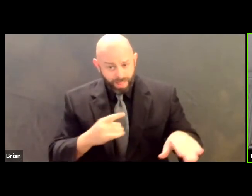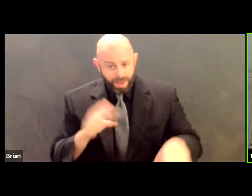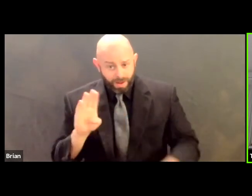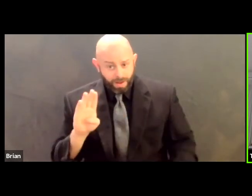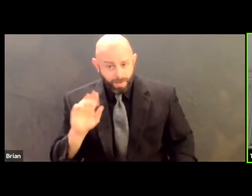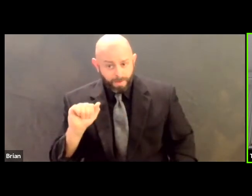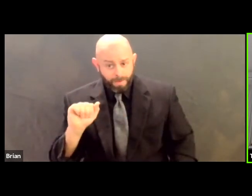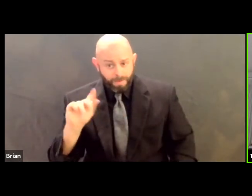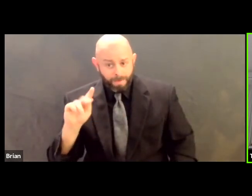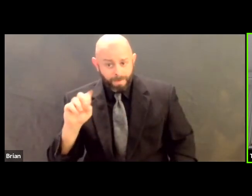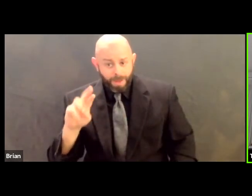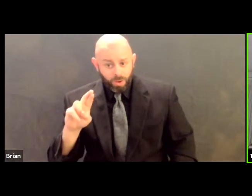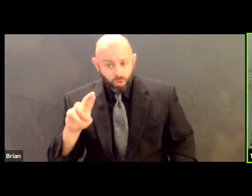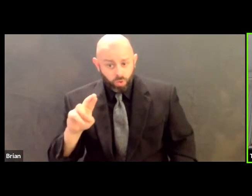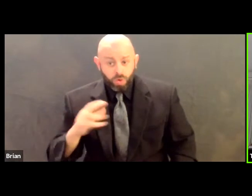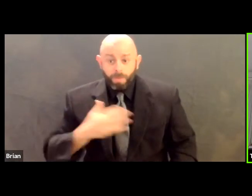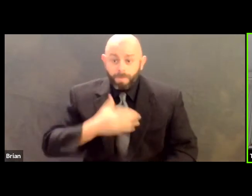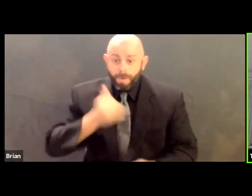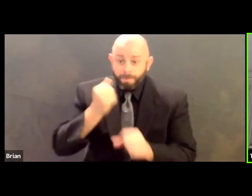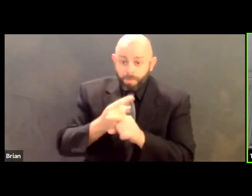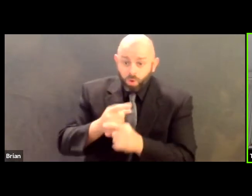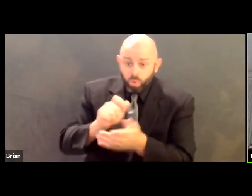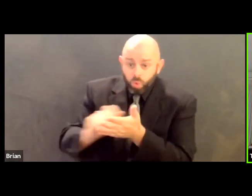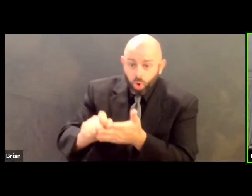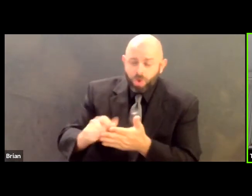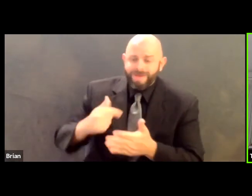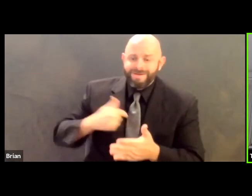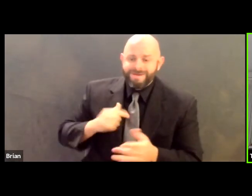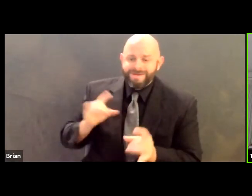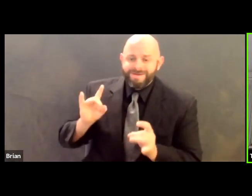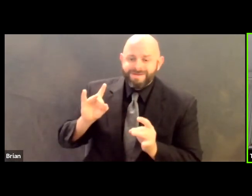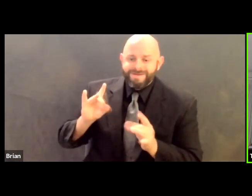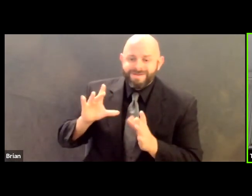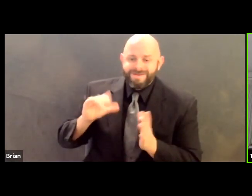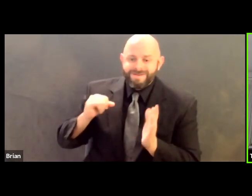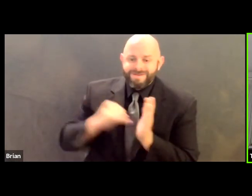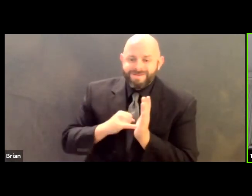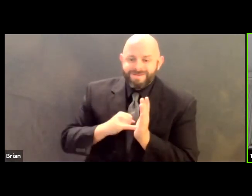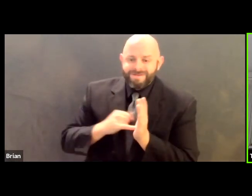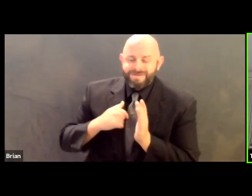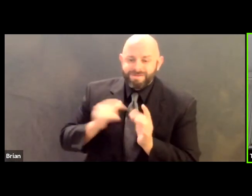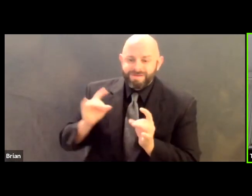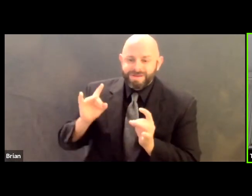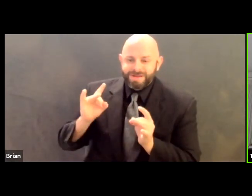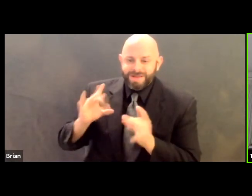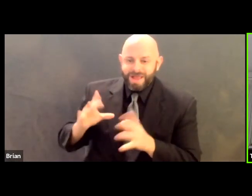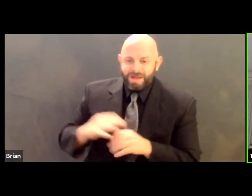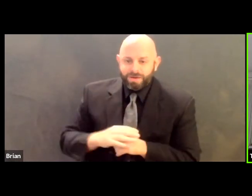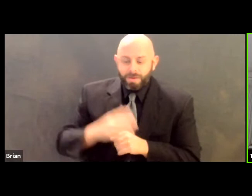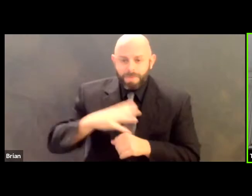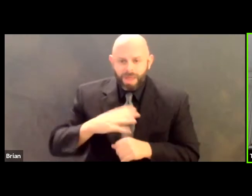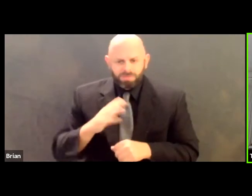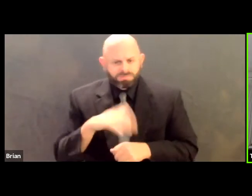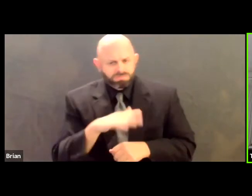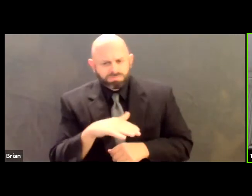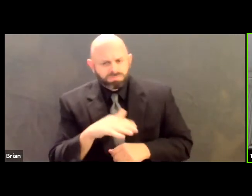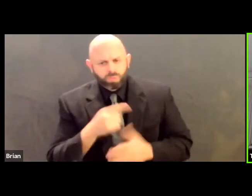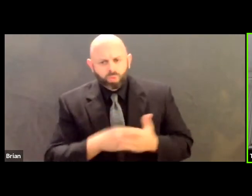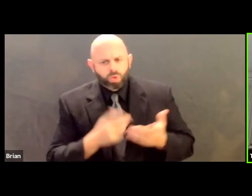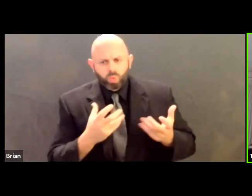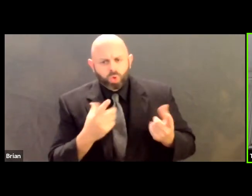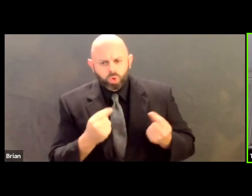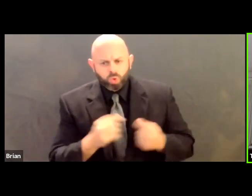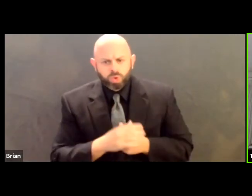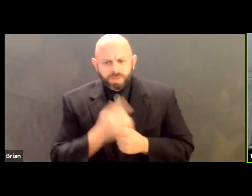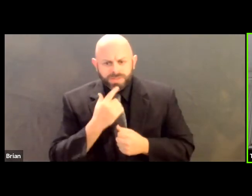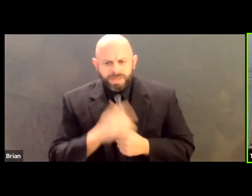said, "I hate it." So he said, "Well, what would you want? What do you want to do?" And my brother said, "Well, I'm good with